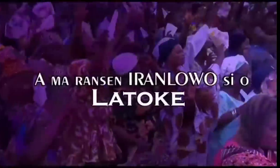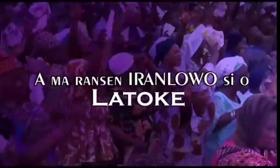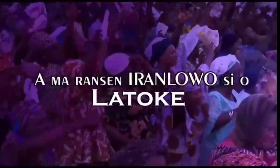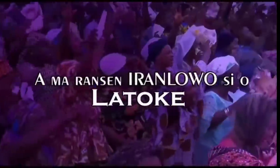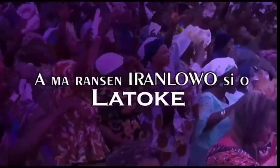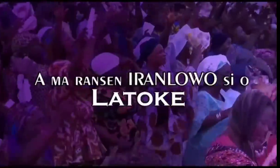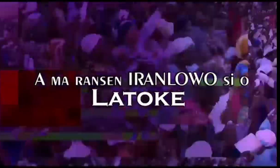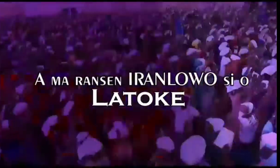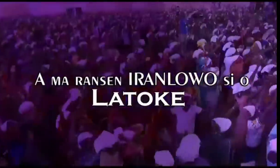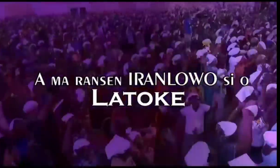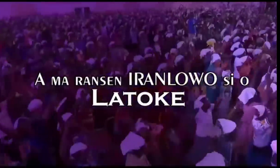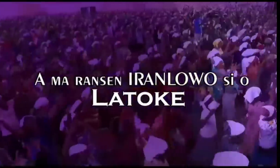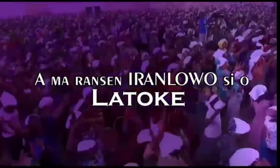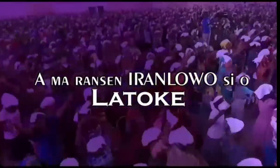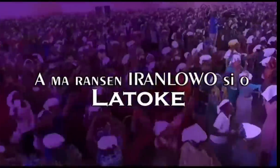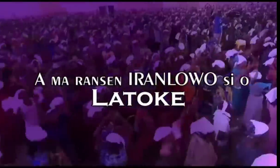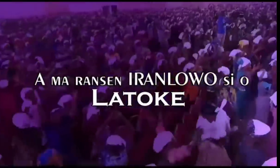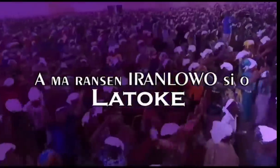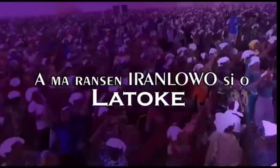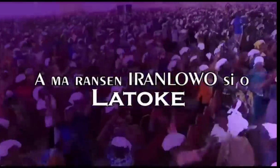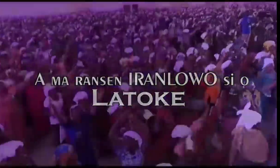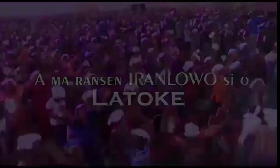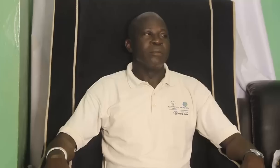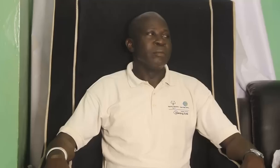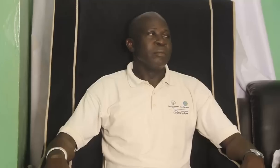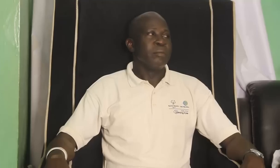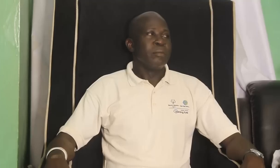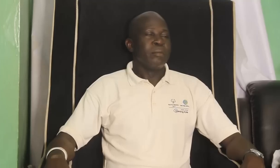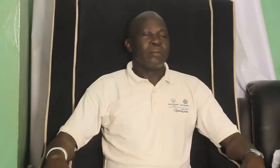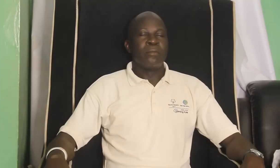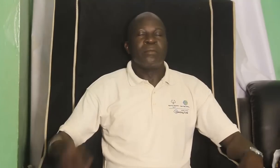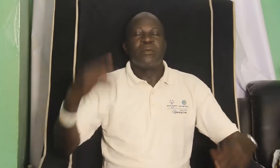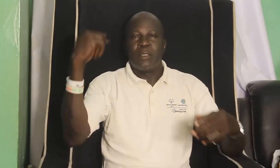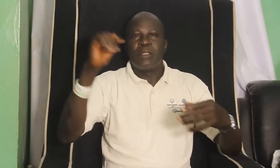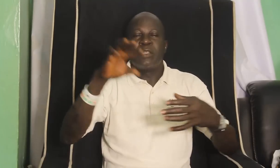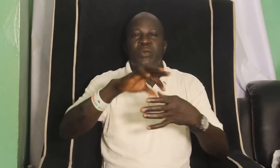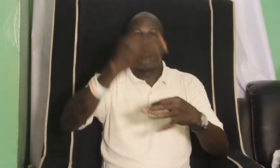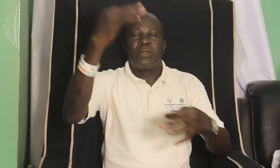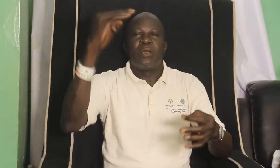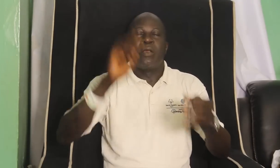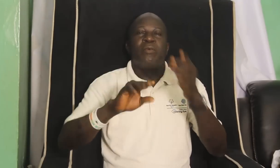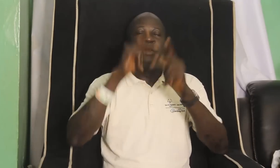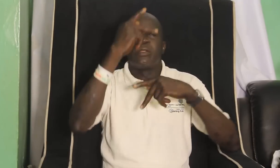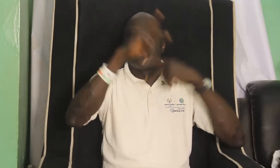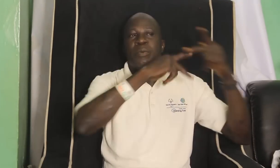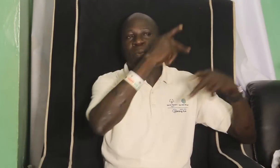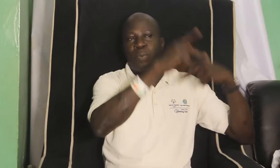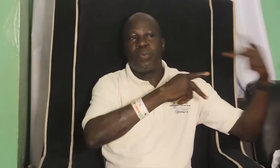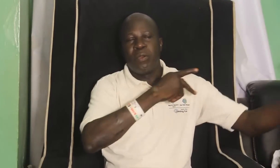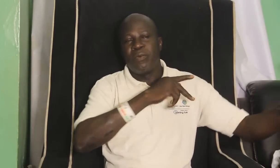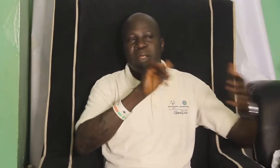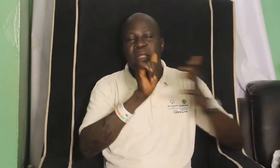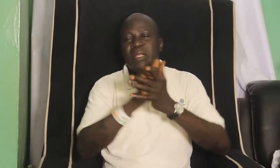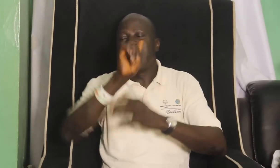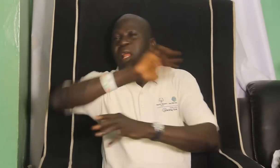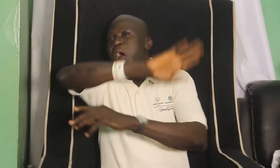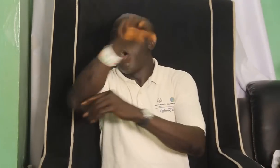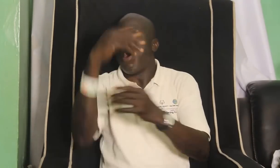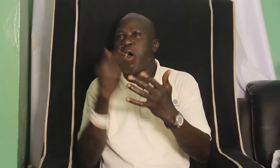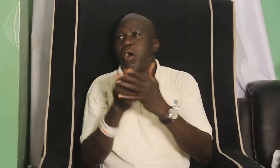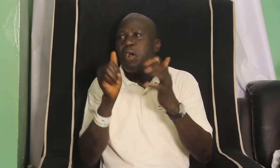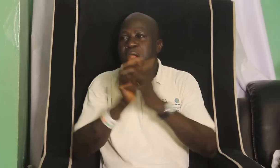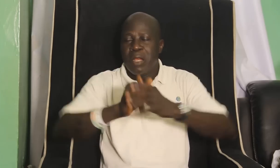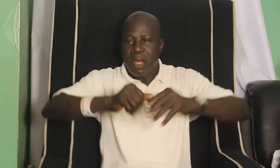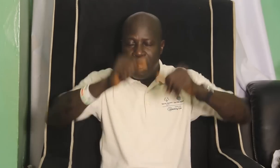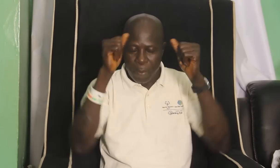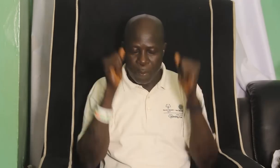ma ranse iran lowo si wa na la toke. Mi awon woli the spirit of the prophet en ti gbogbo ipa ti